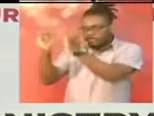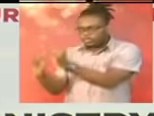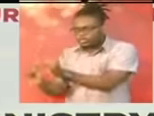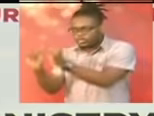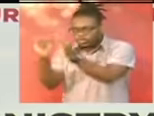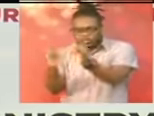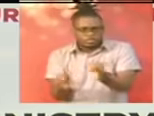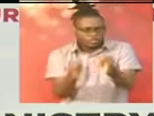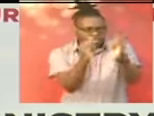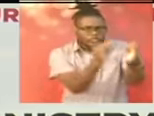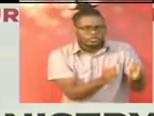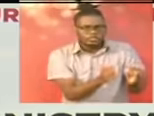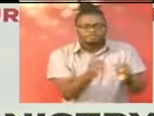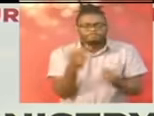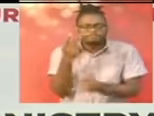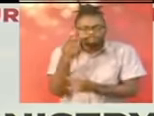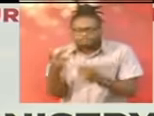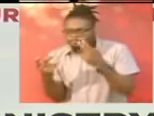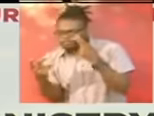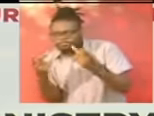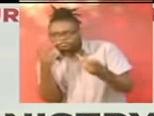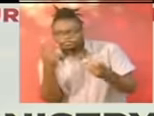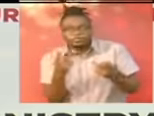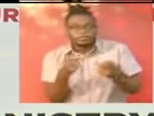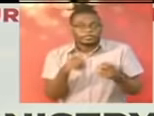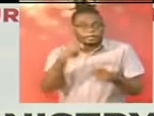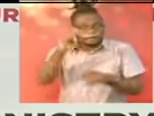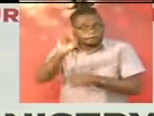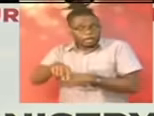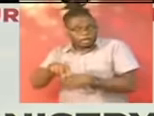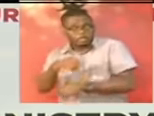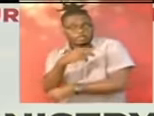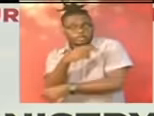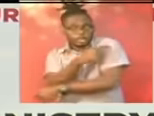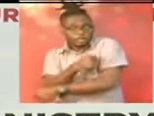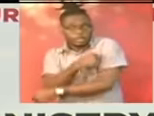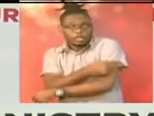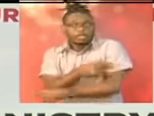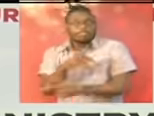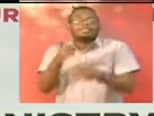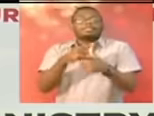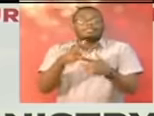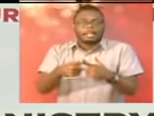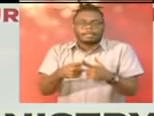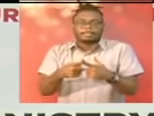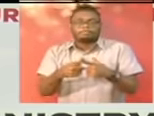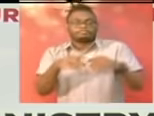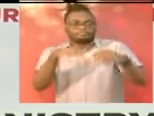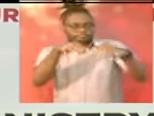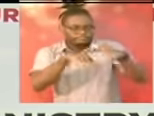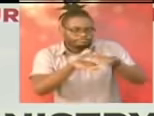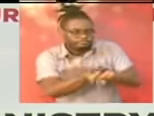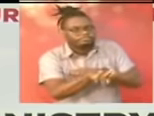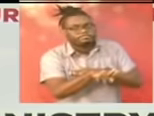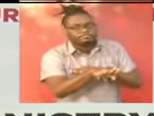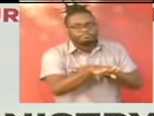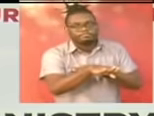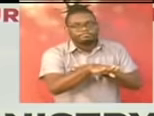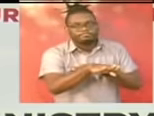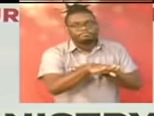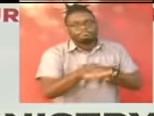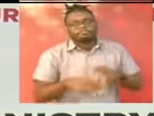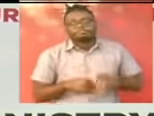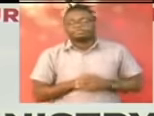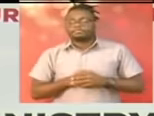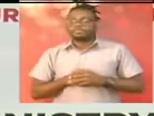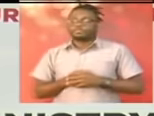are unstable in any way and require hospitalization, then that is done. And the filling of the hospitals